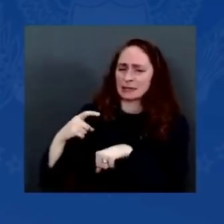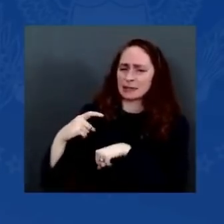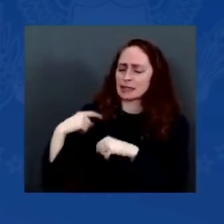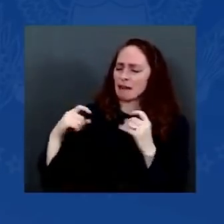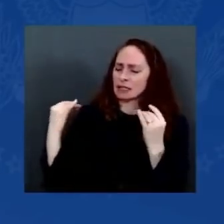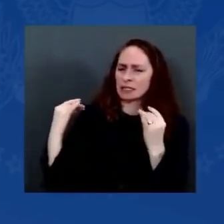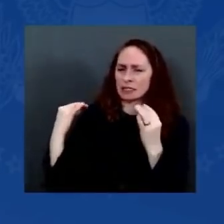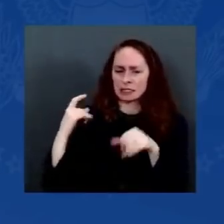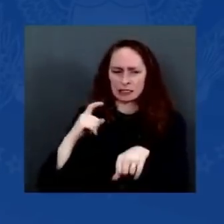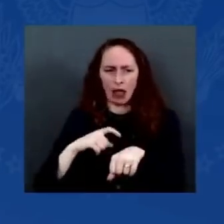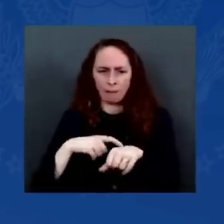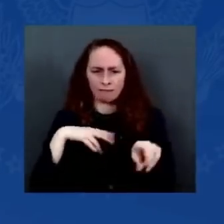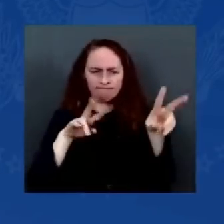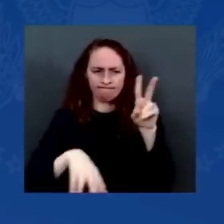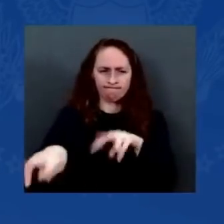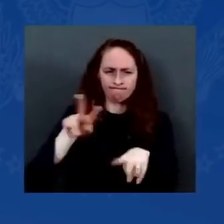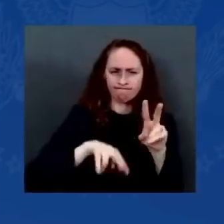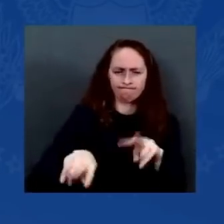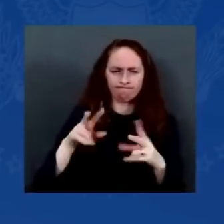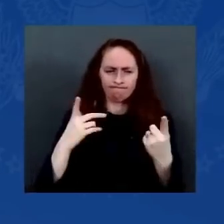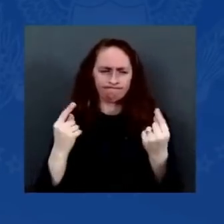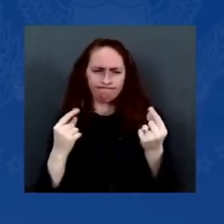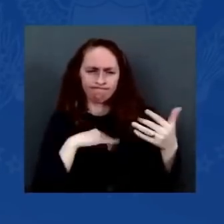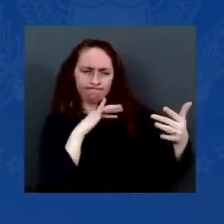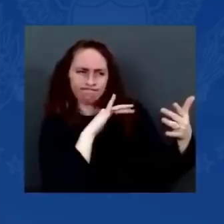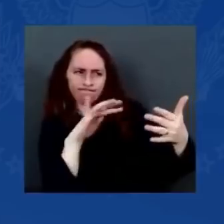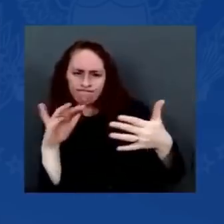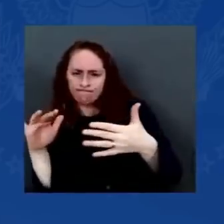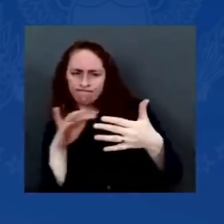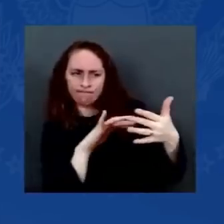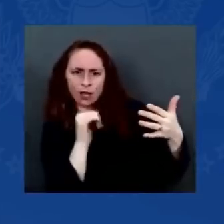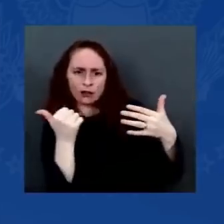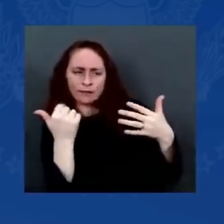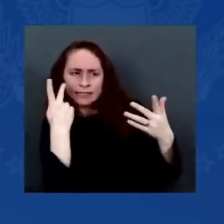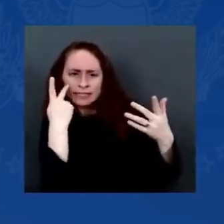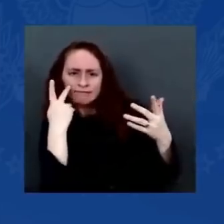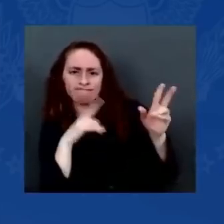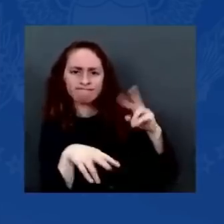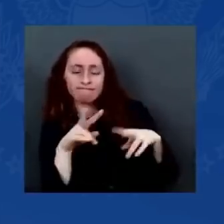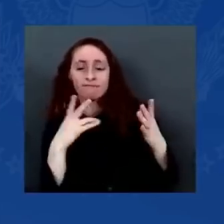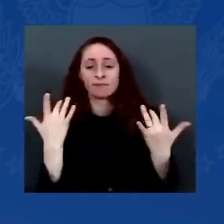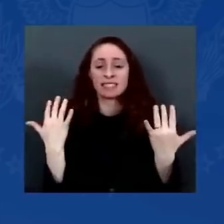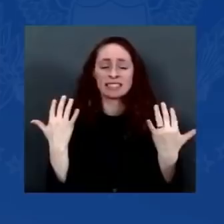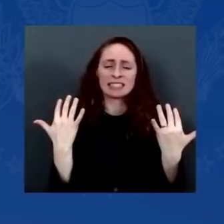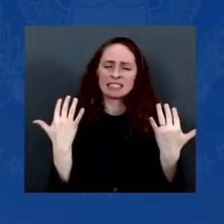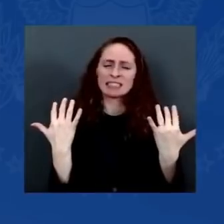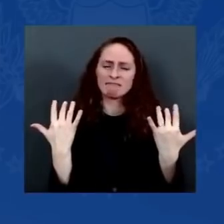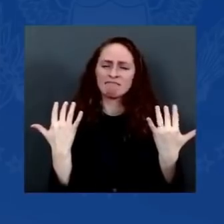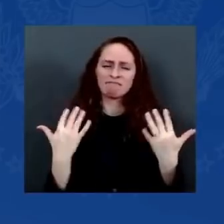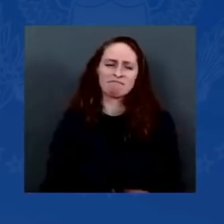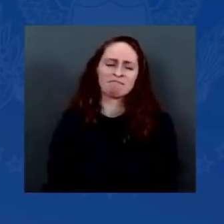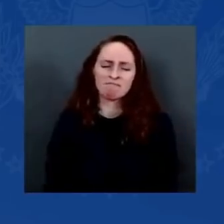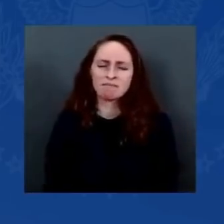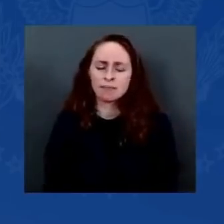what's happening in other countries. But we're past that now. And so it's something that is being raised with me by the